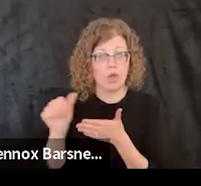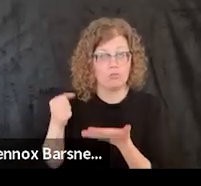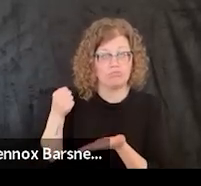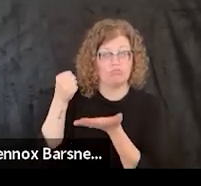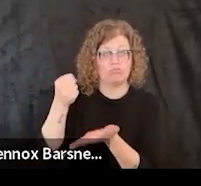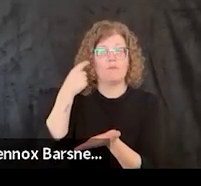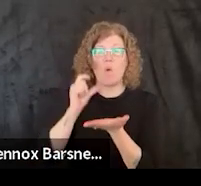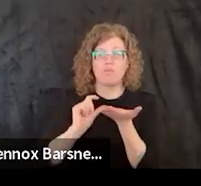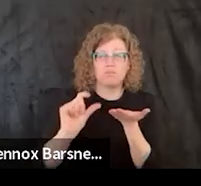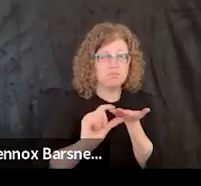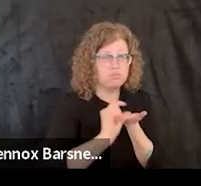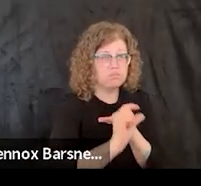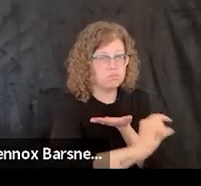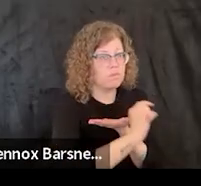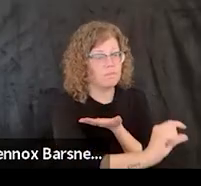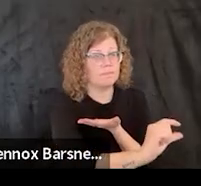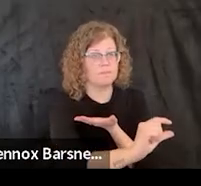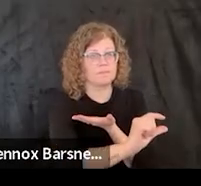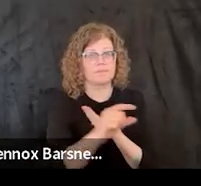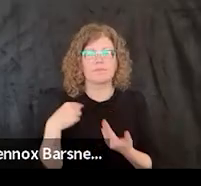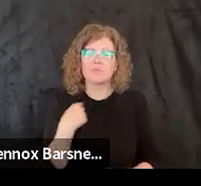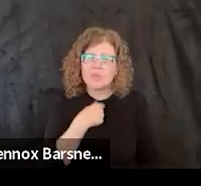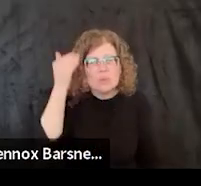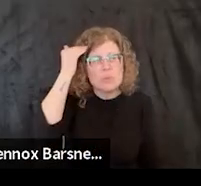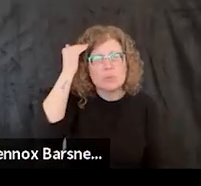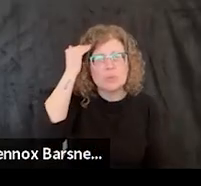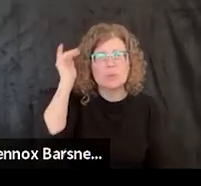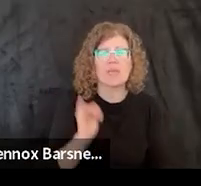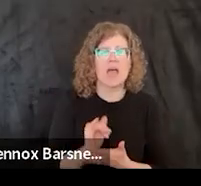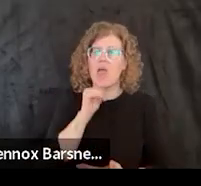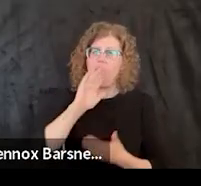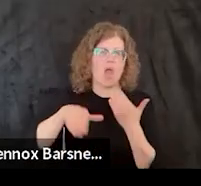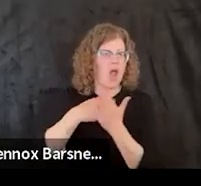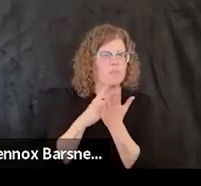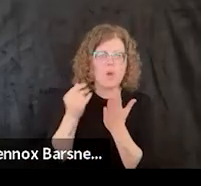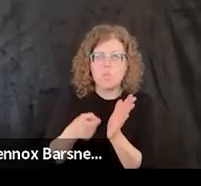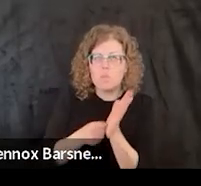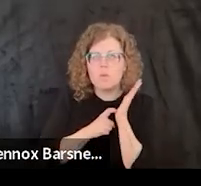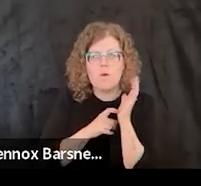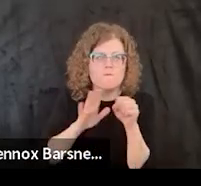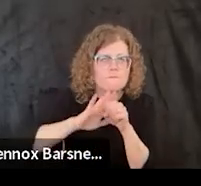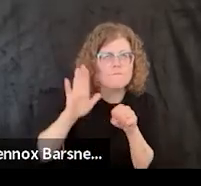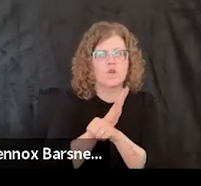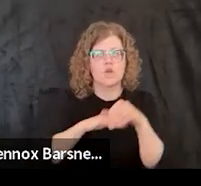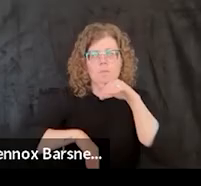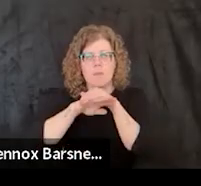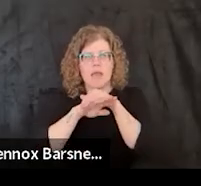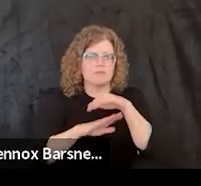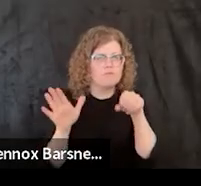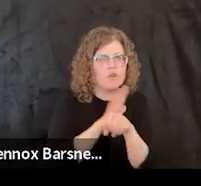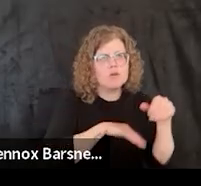Not all projects will require the maximum request amount, and I will talk about the best ways to approach developing your